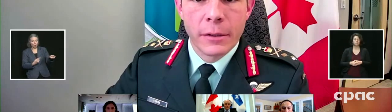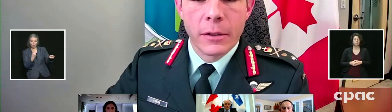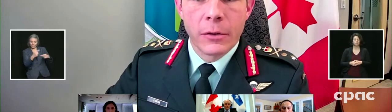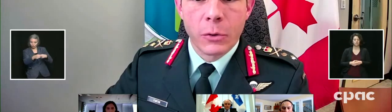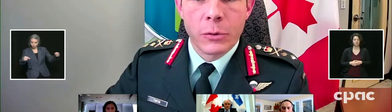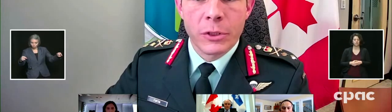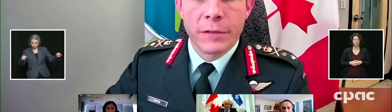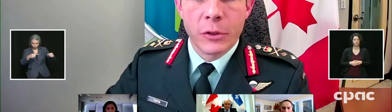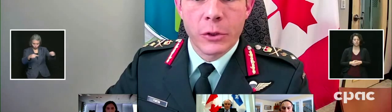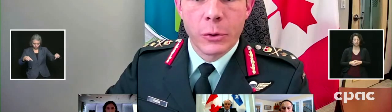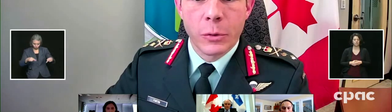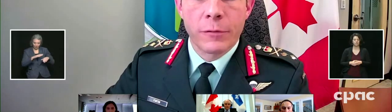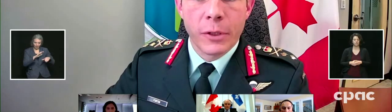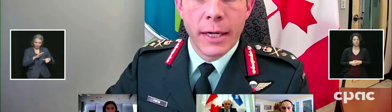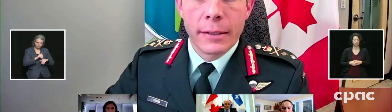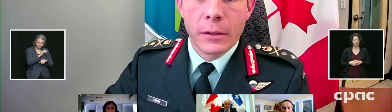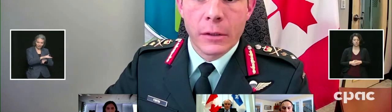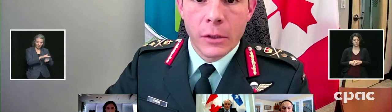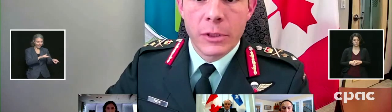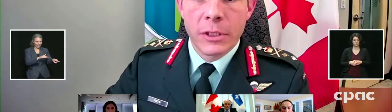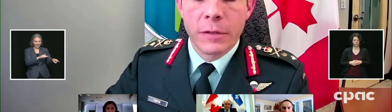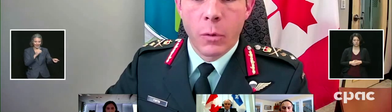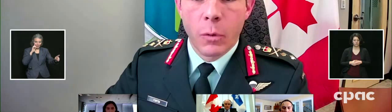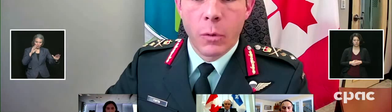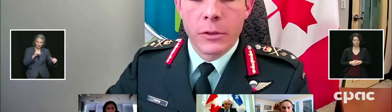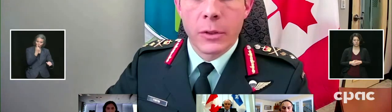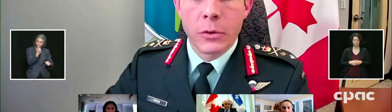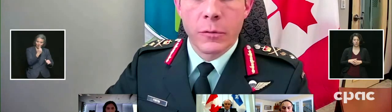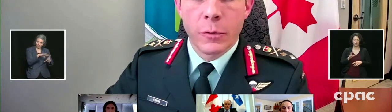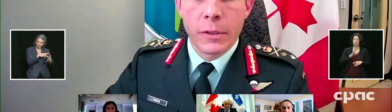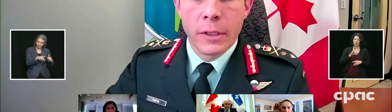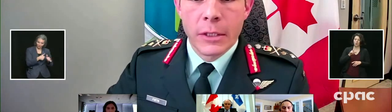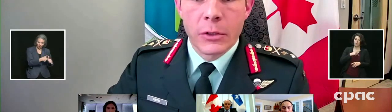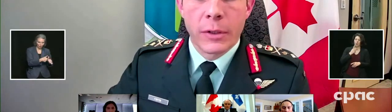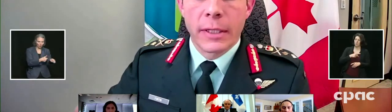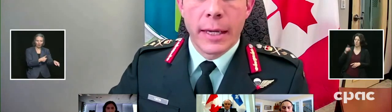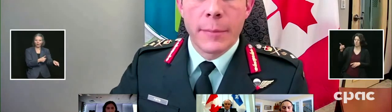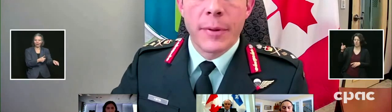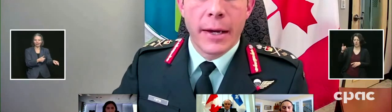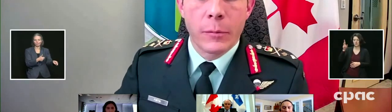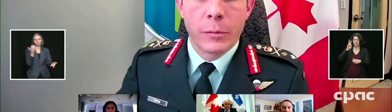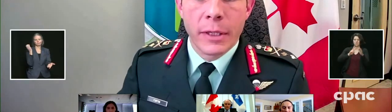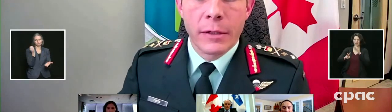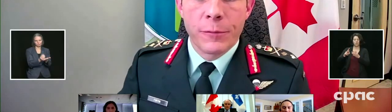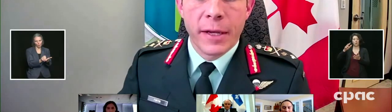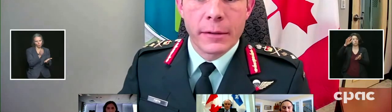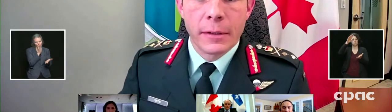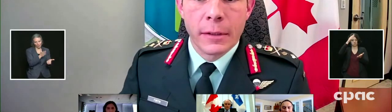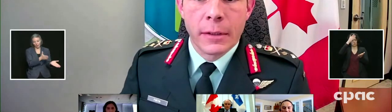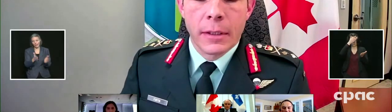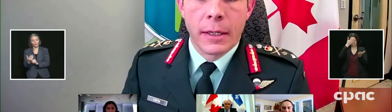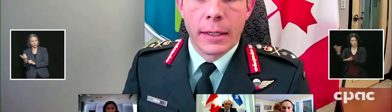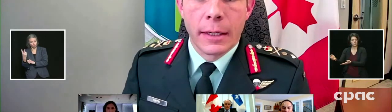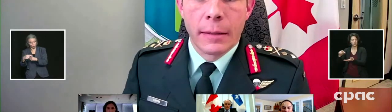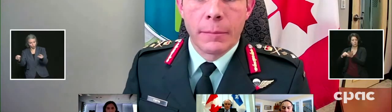none. Those are receiving 2, if you cut, could receive 1, and so on and so forth. So the impact will be